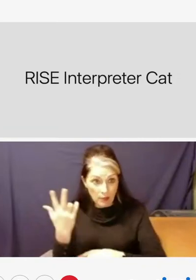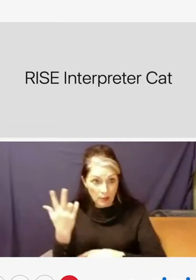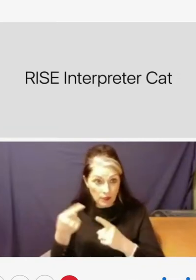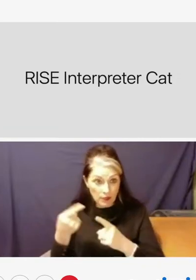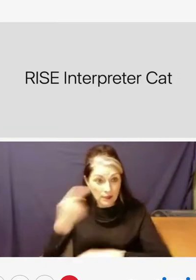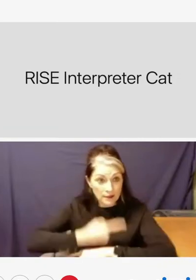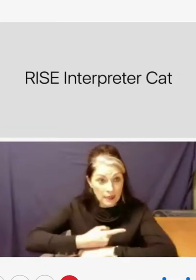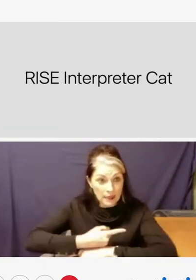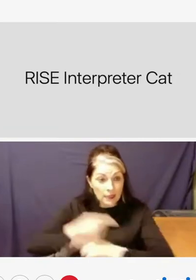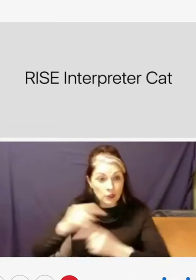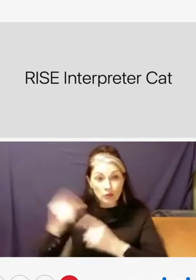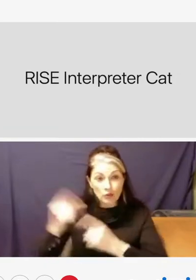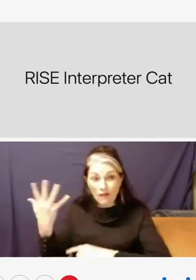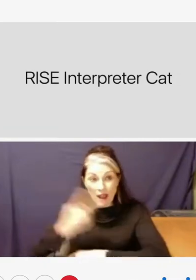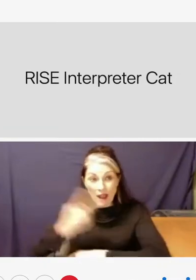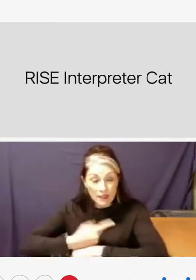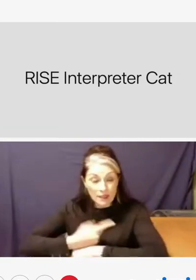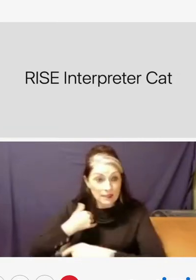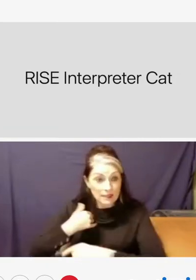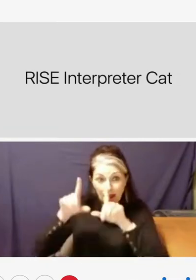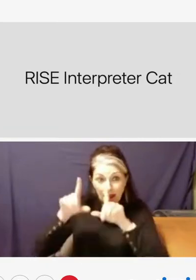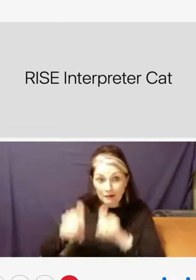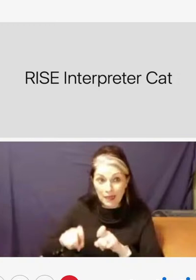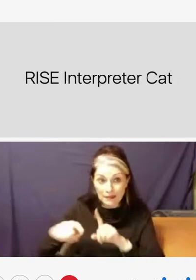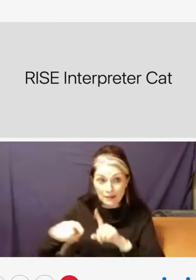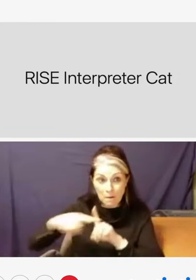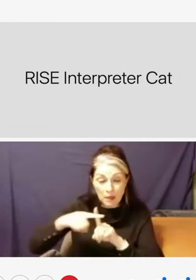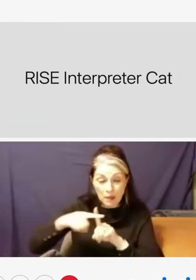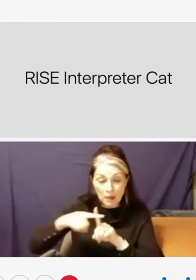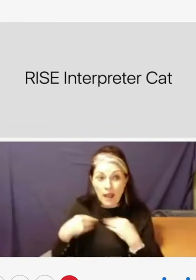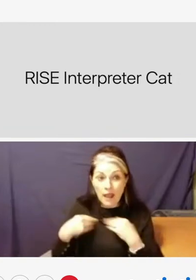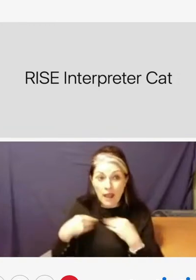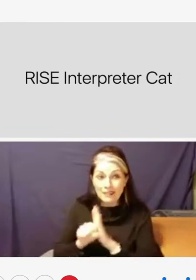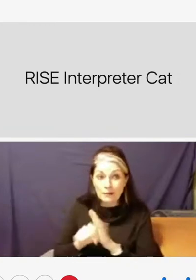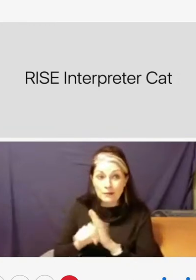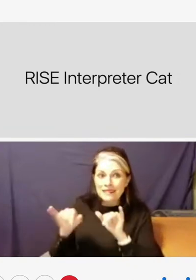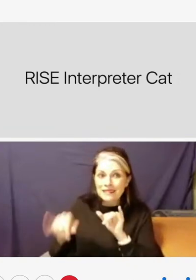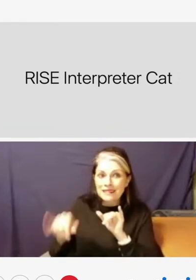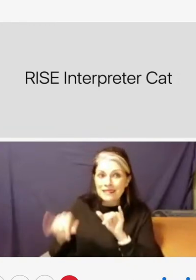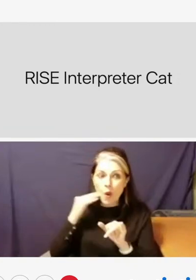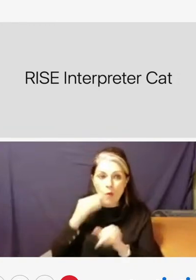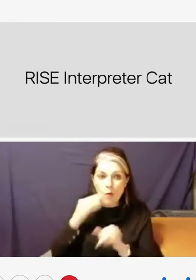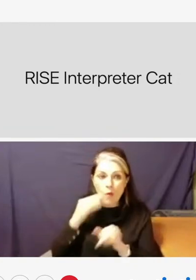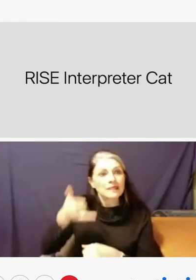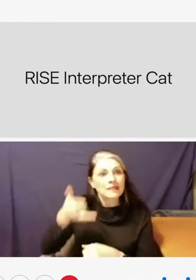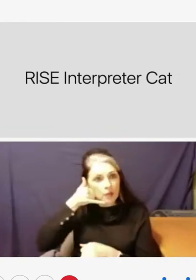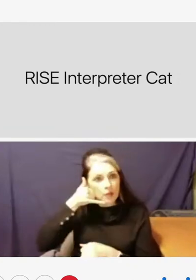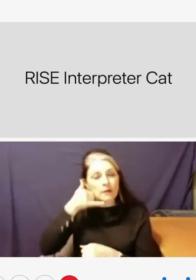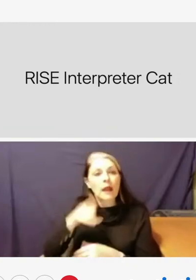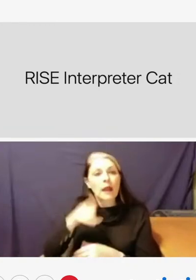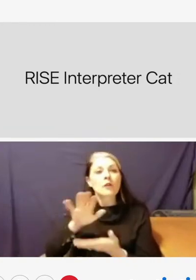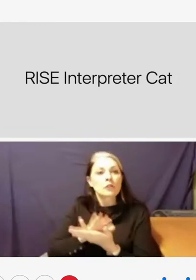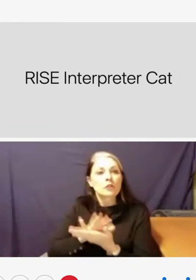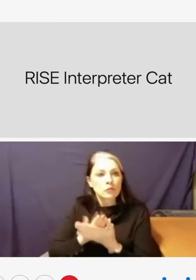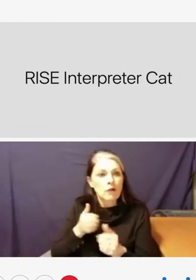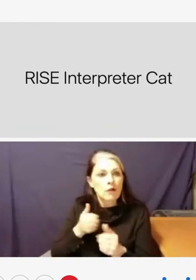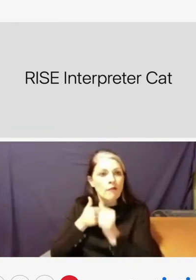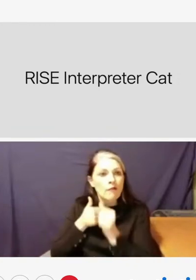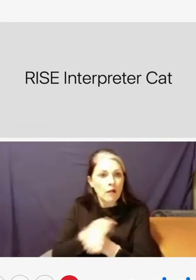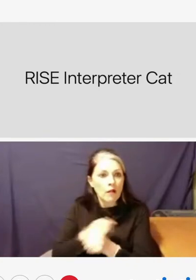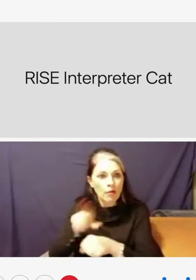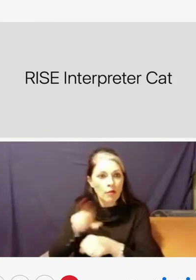positive or have symptoms remain home let the school know and we follow our typical process next